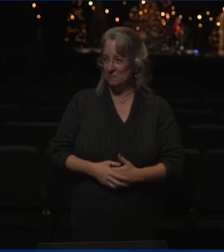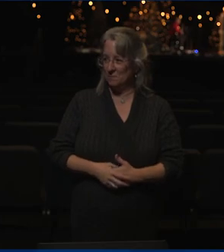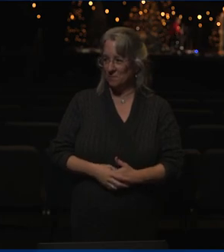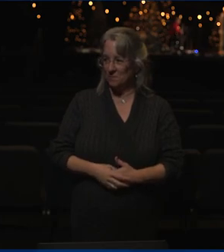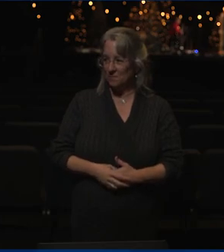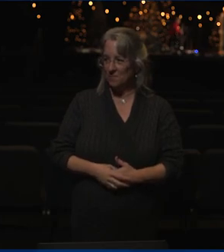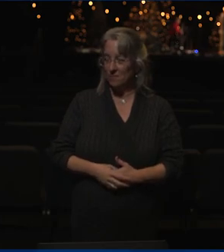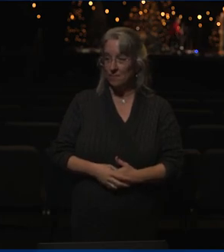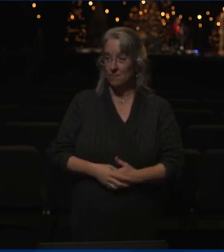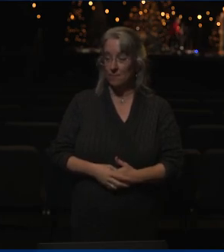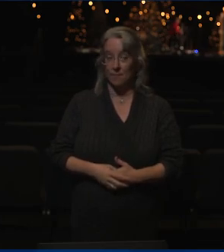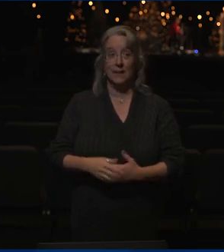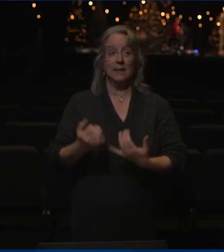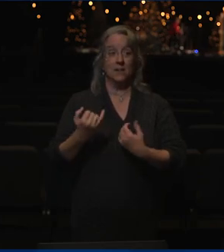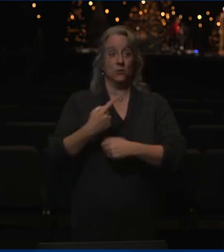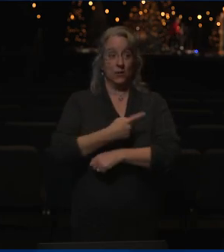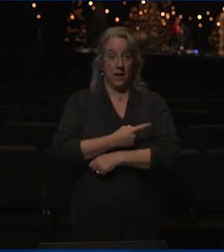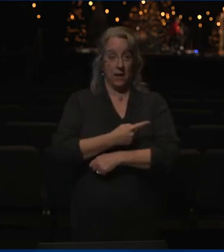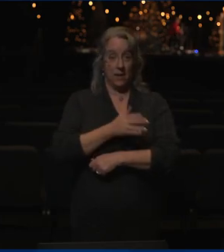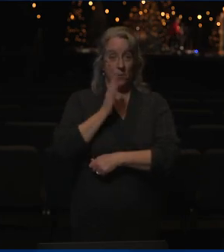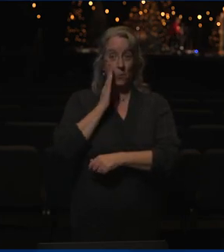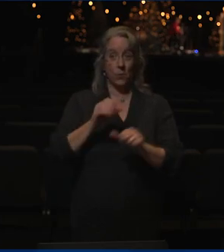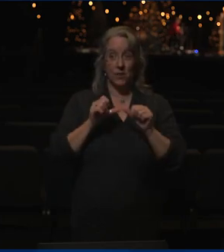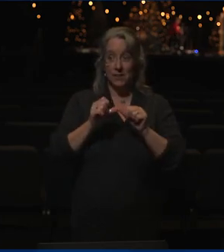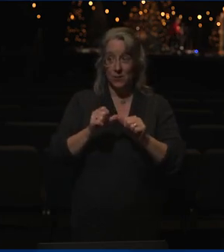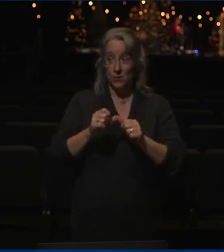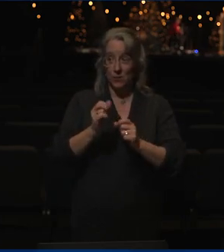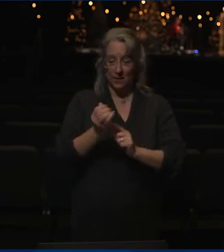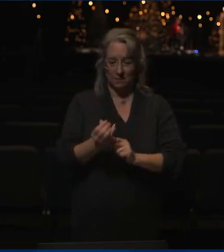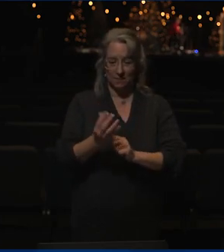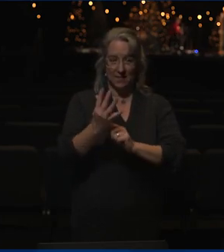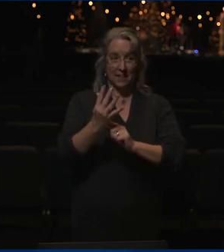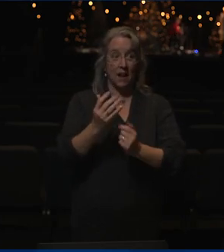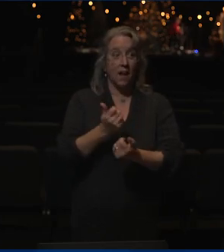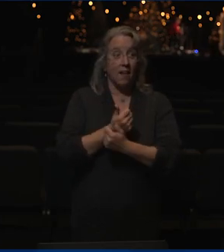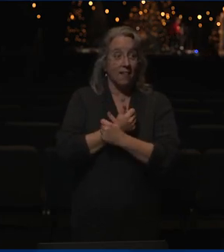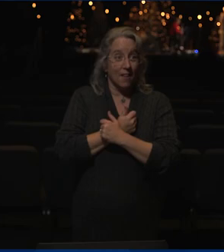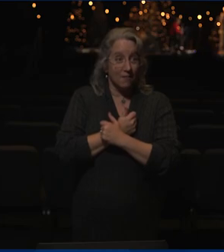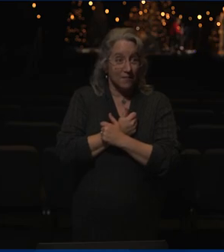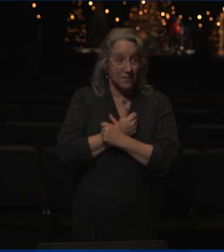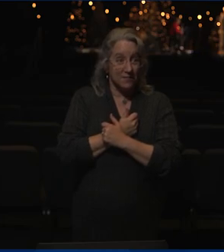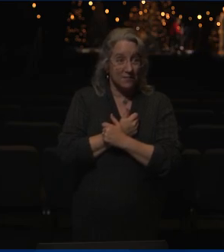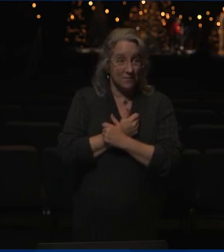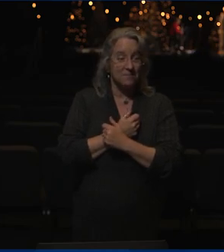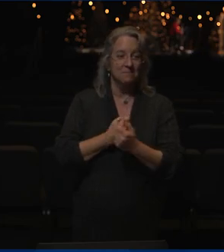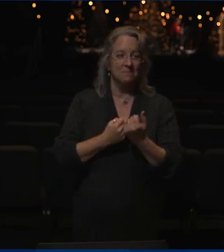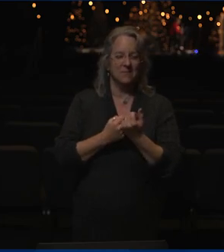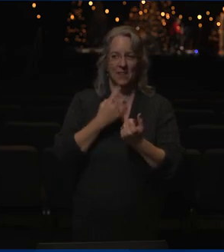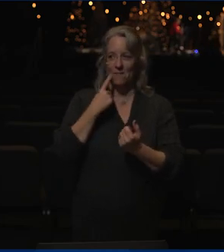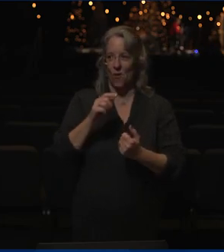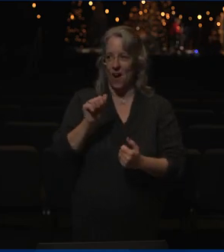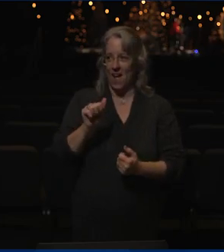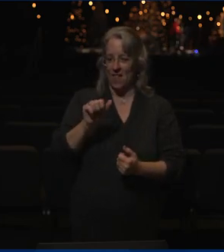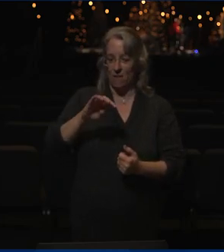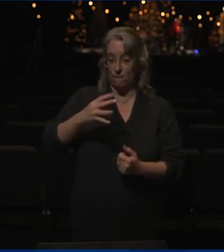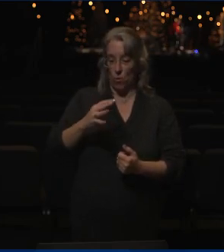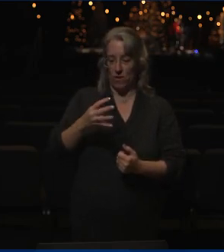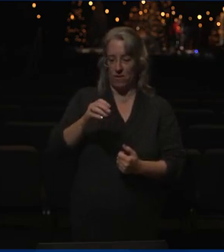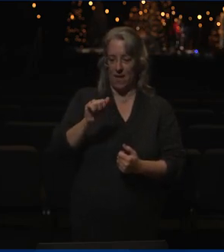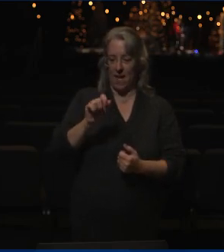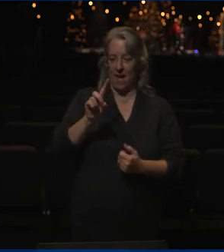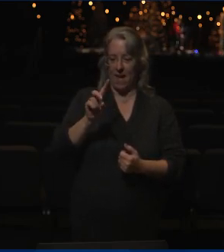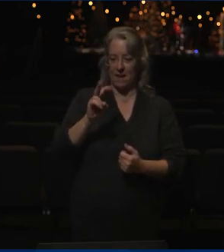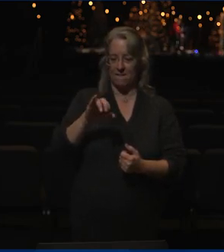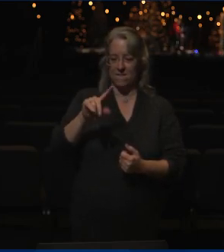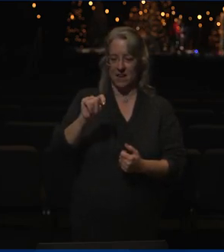And today we'll light the candle of love on this fourth Advent Sunday. So let's take a moment and prepare to